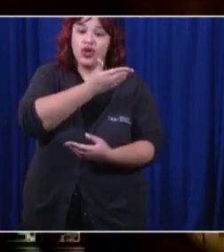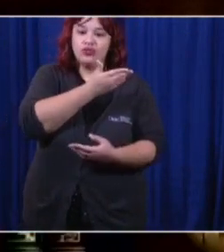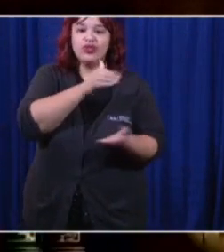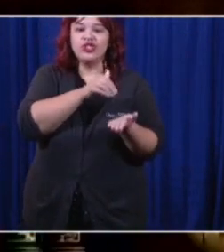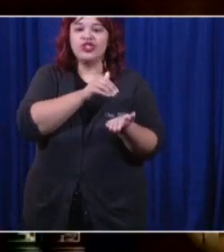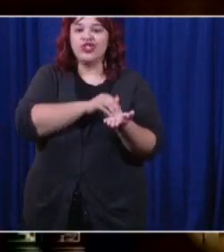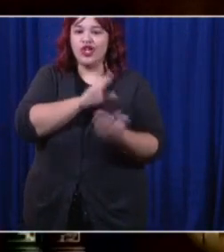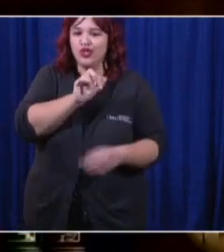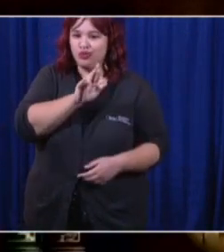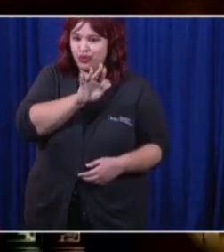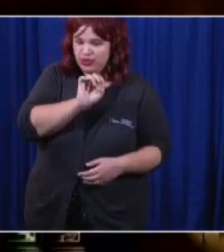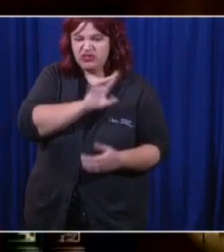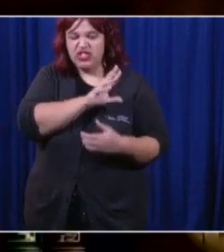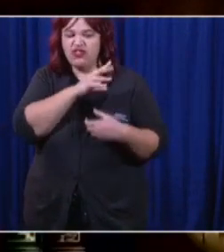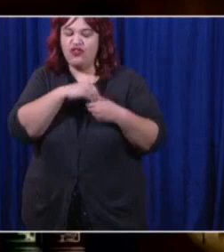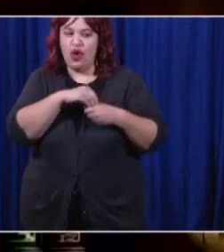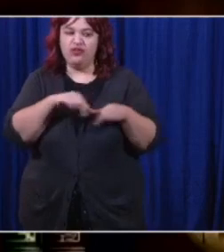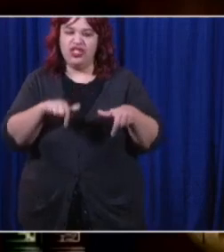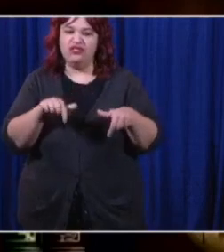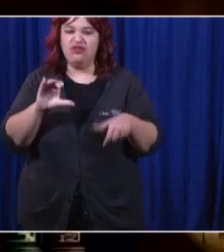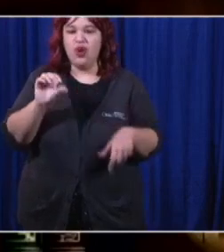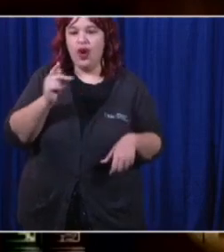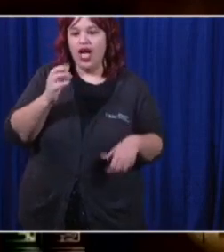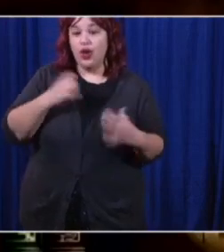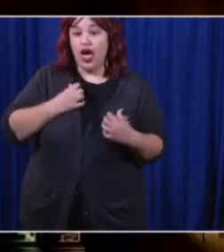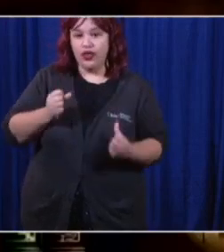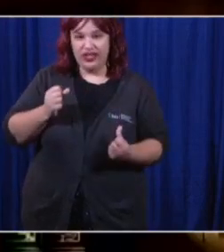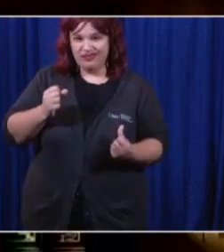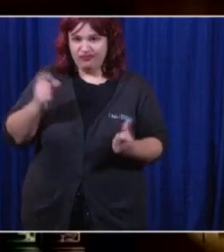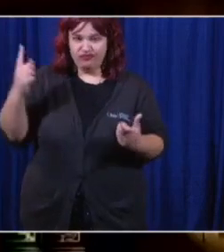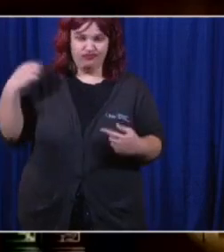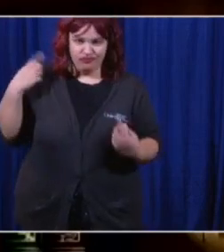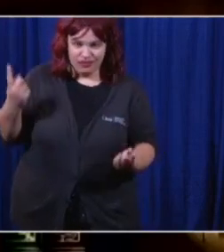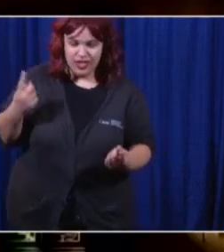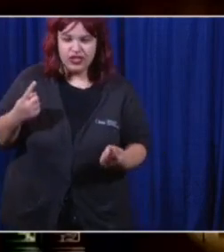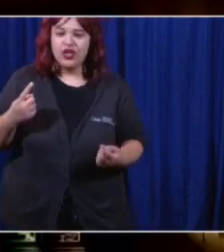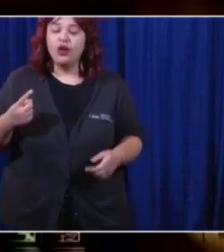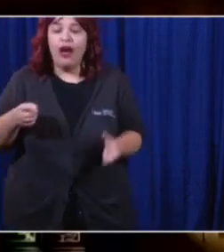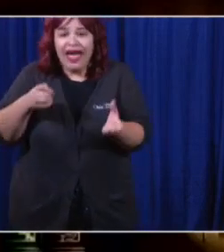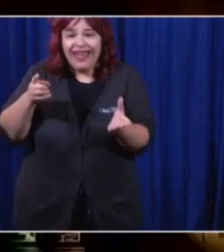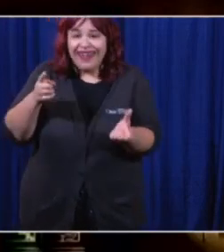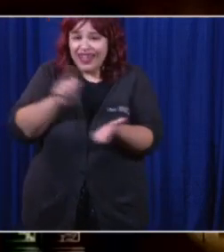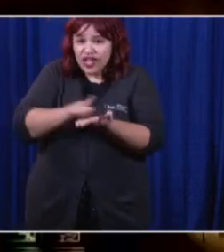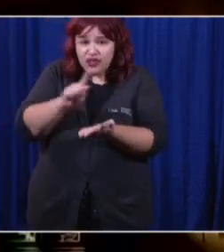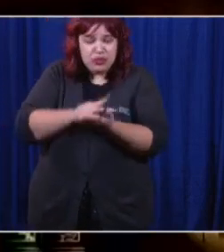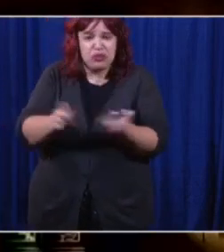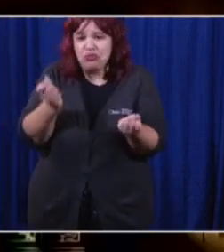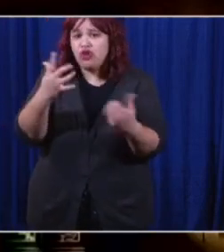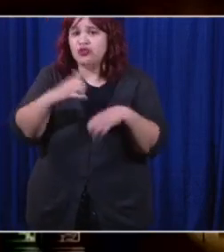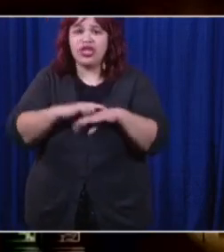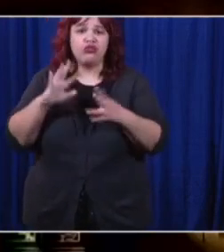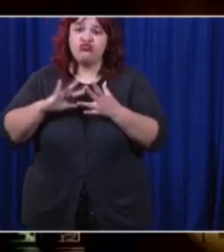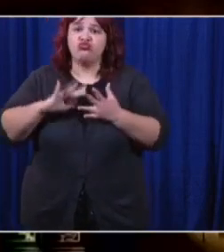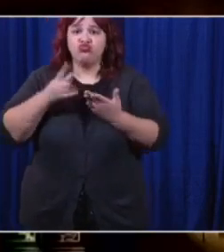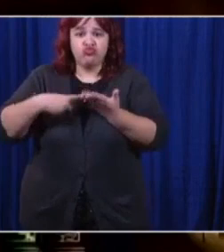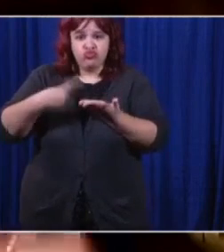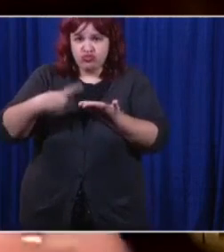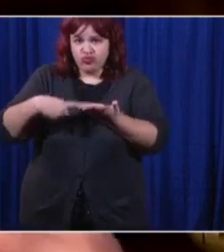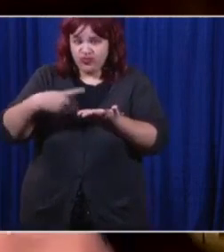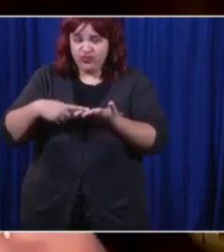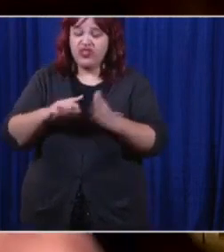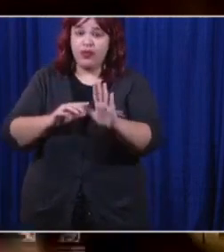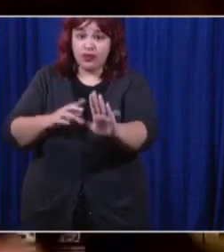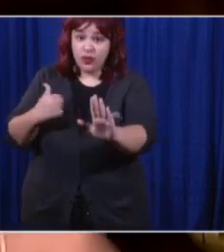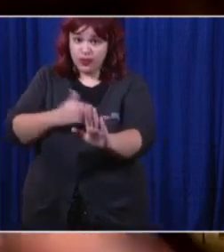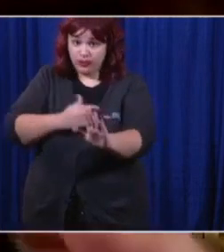this. We talk amongst ourselves multiple times per week, and all of us here in the Central Ohio hospitals have